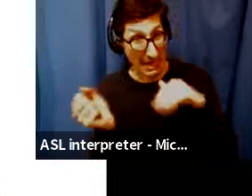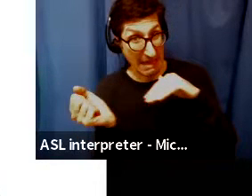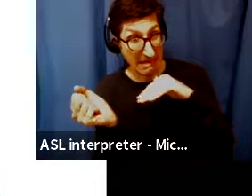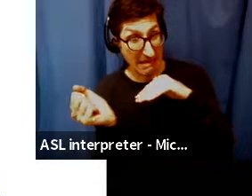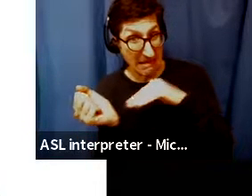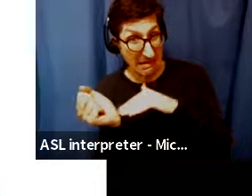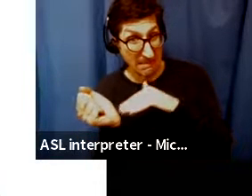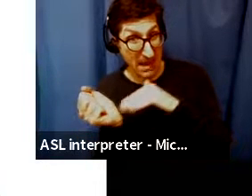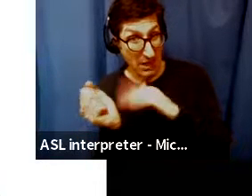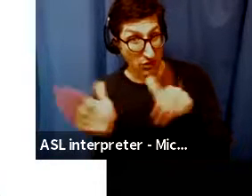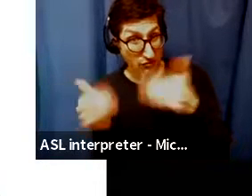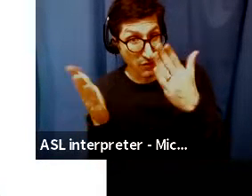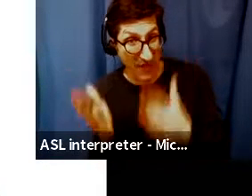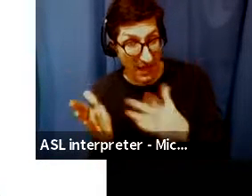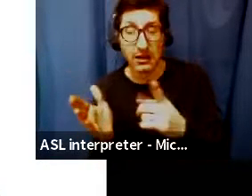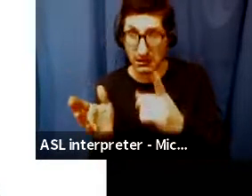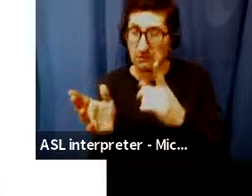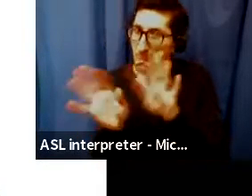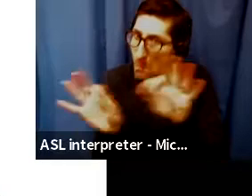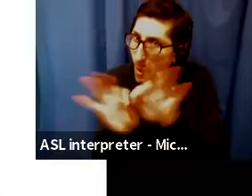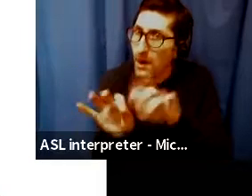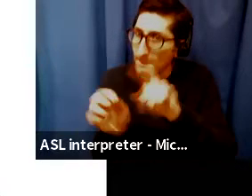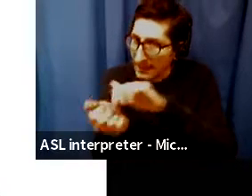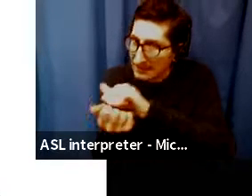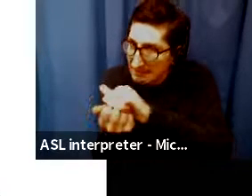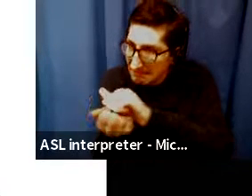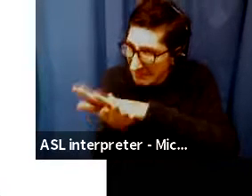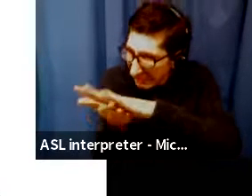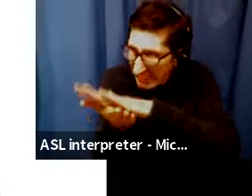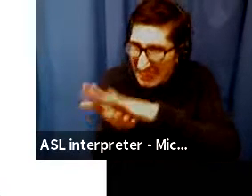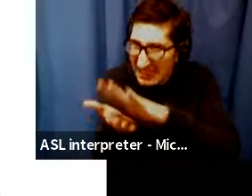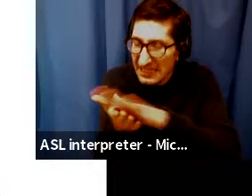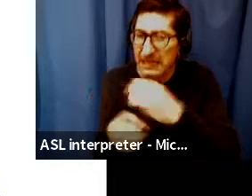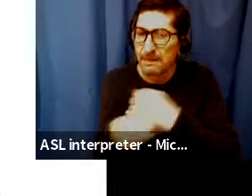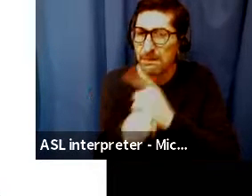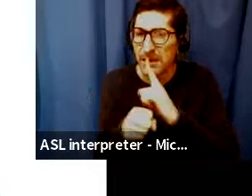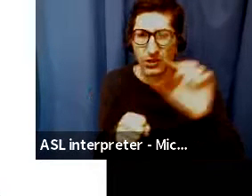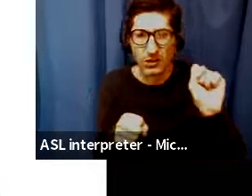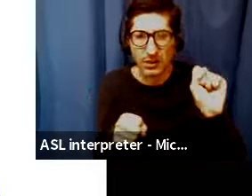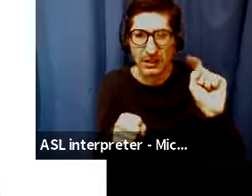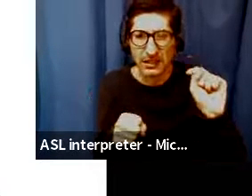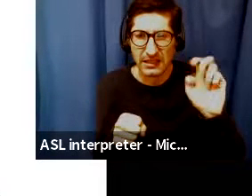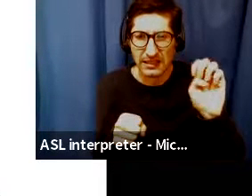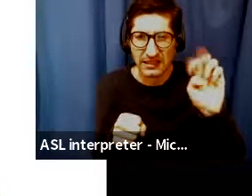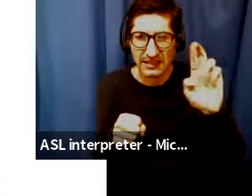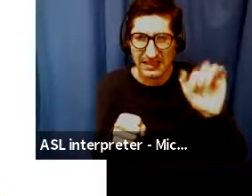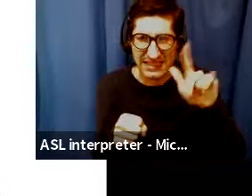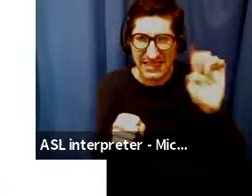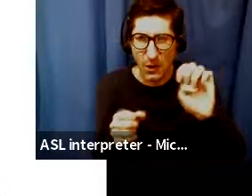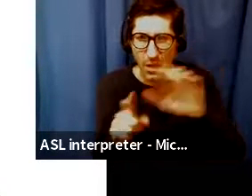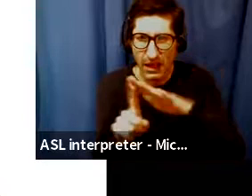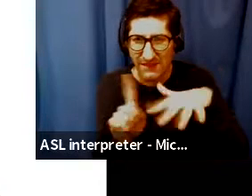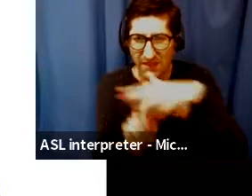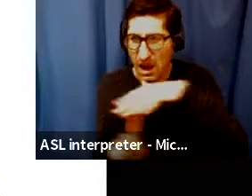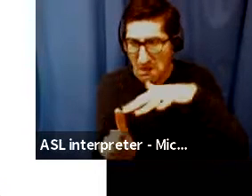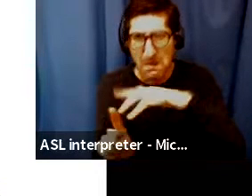keeping the level of cleanliness and sterility that they need to keep, are there unscented cleaning products that would allow them to do